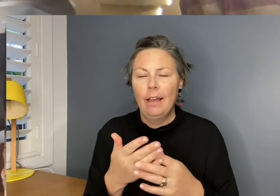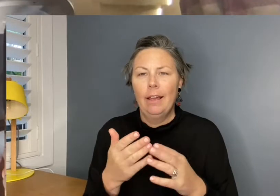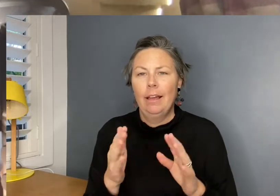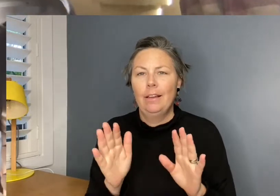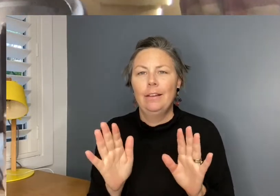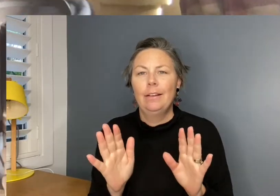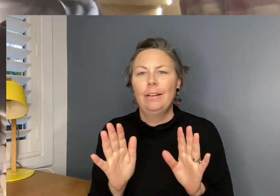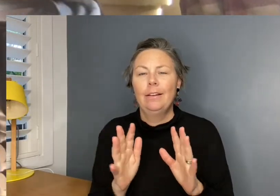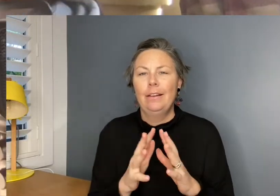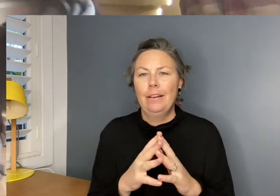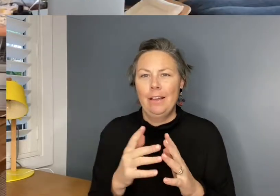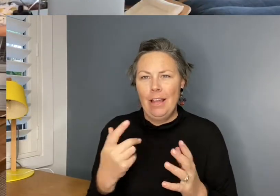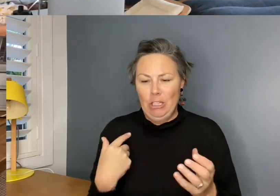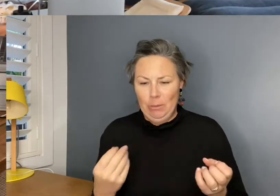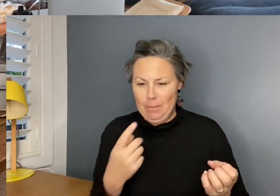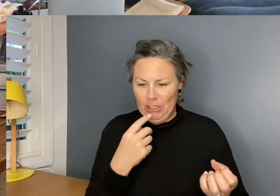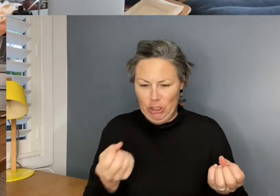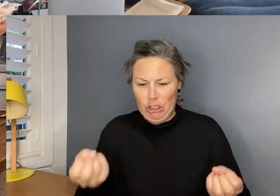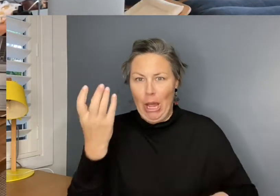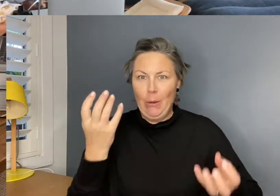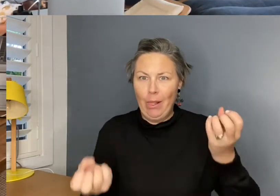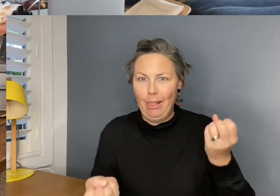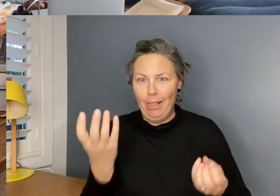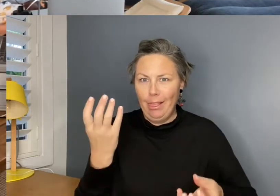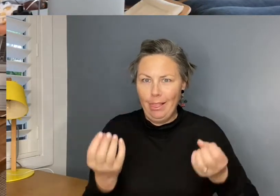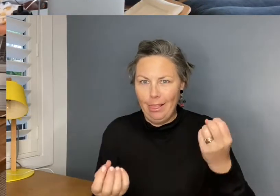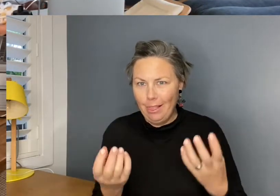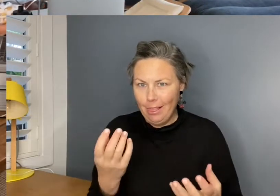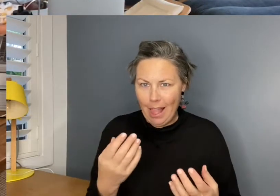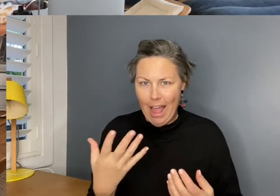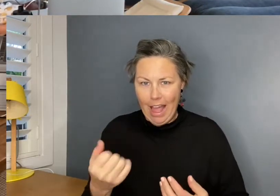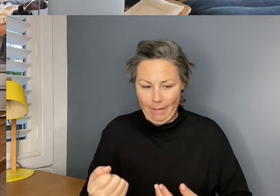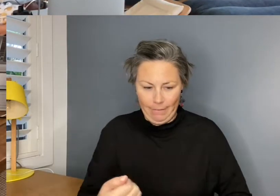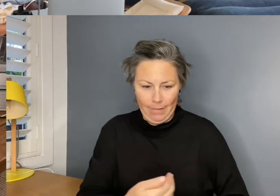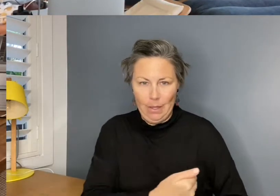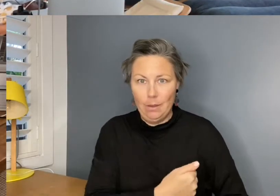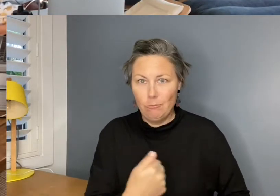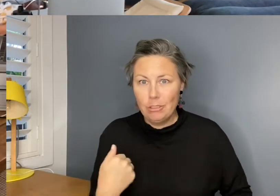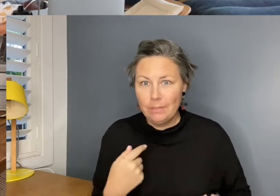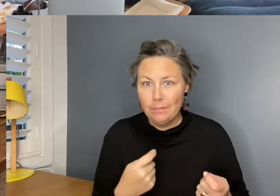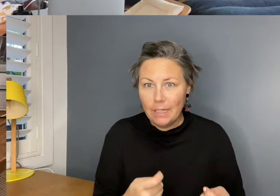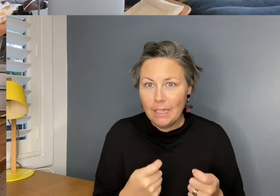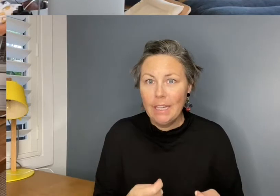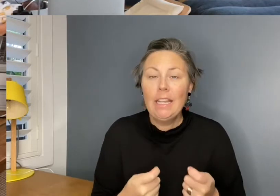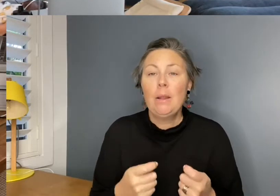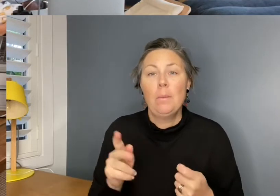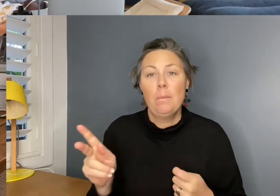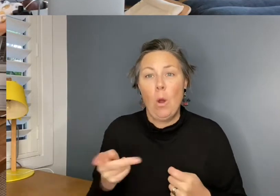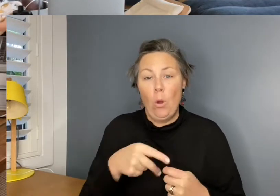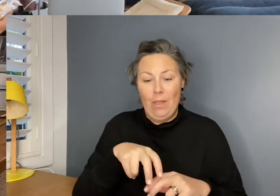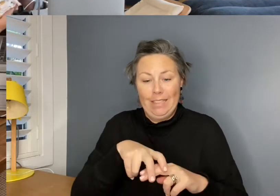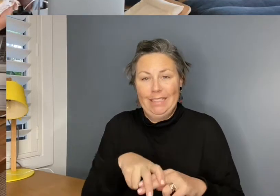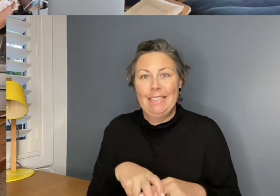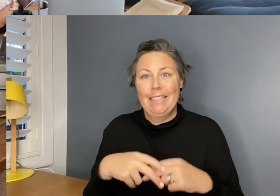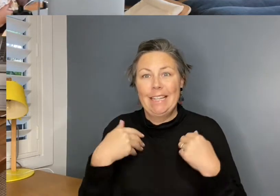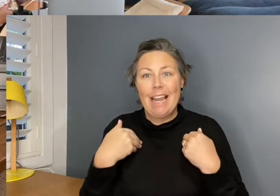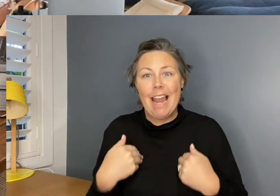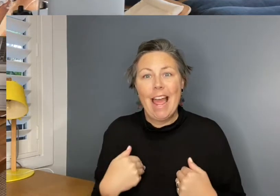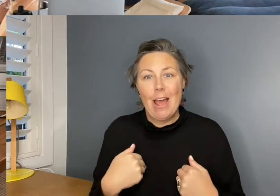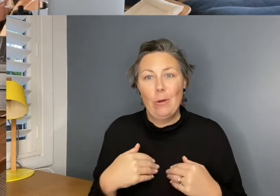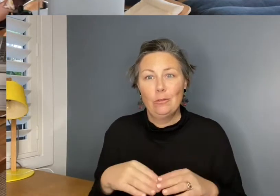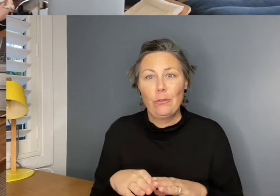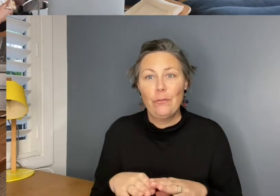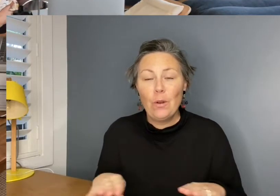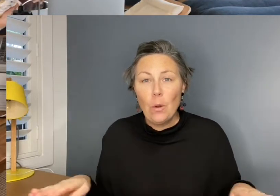We're really doing a juggle here today. I've got a child attached to my boob. I'm on Soph's lounge room floor. I have come over to